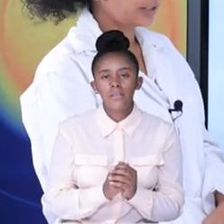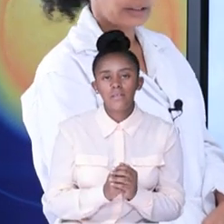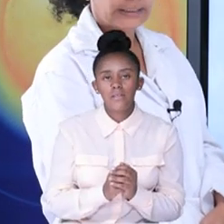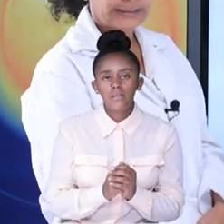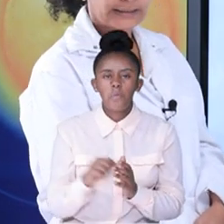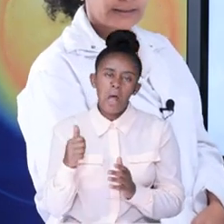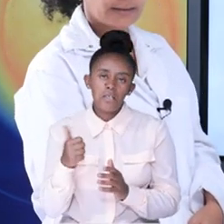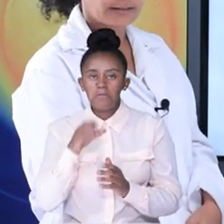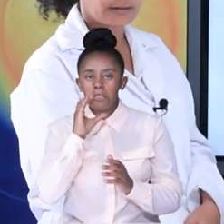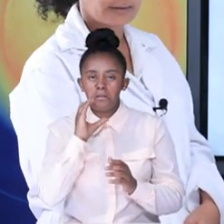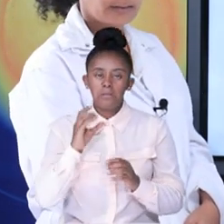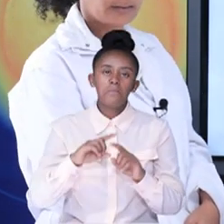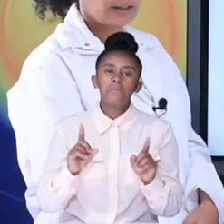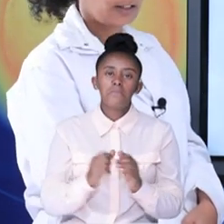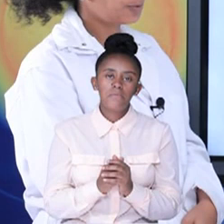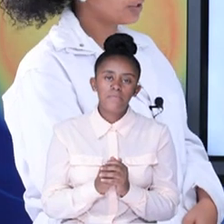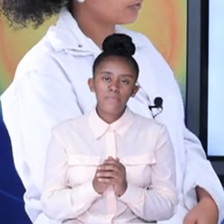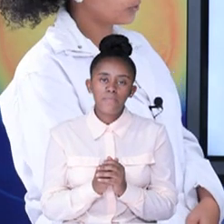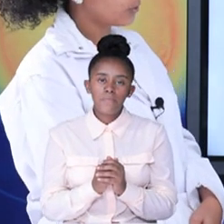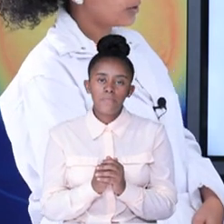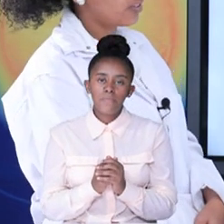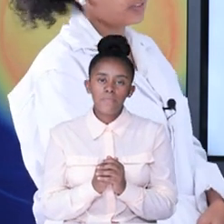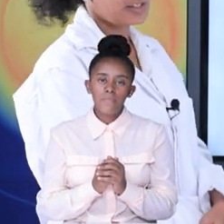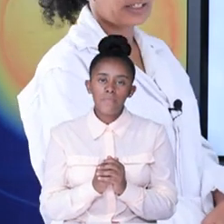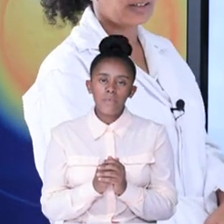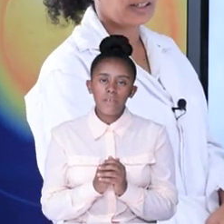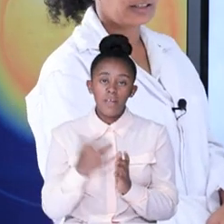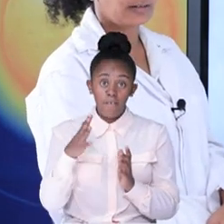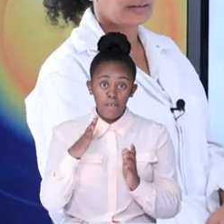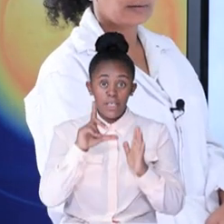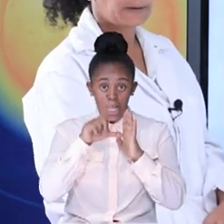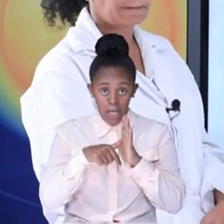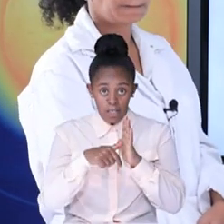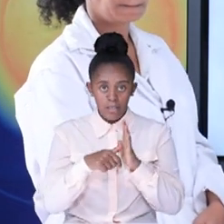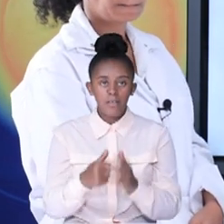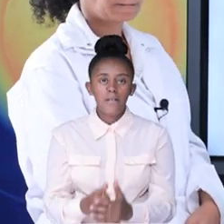other drinks. Let me give you 50 seconds again.